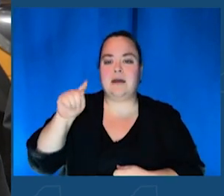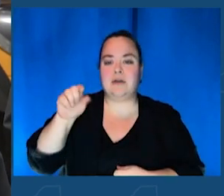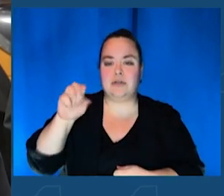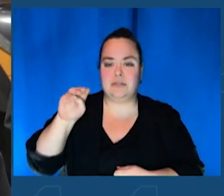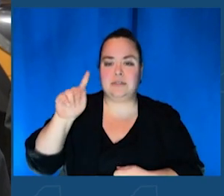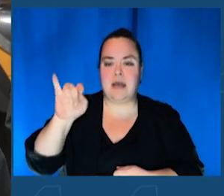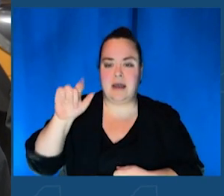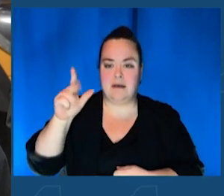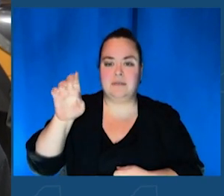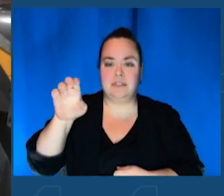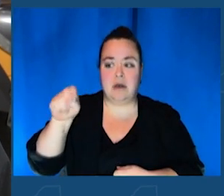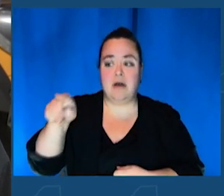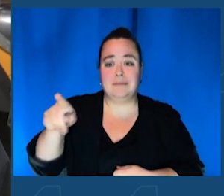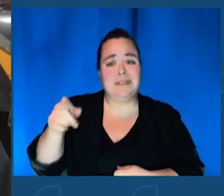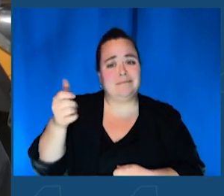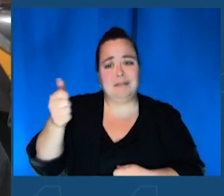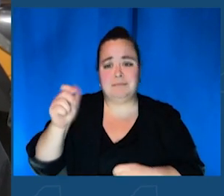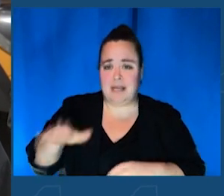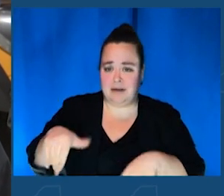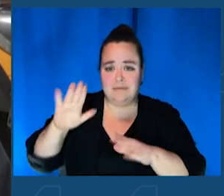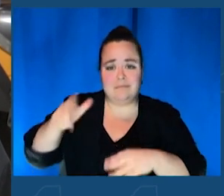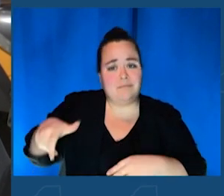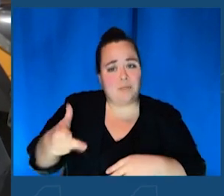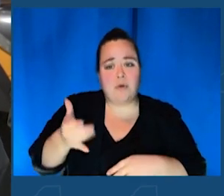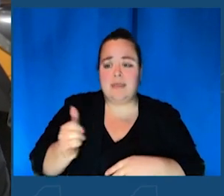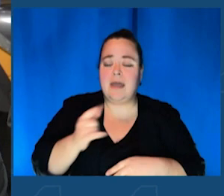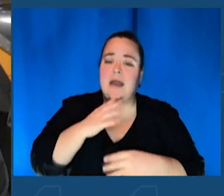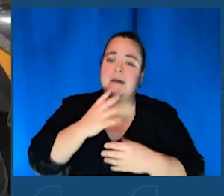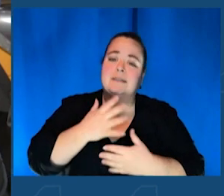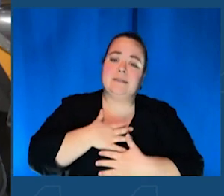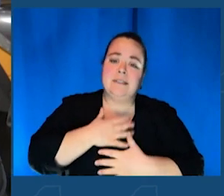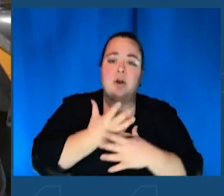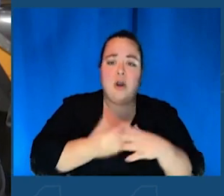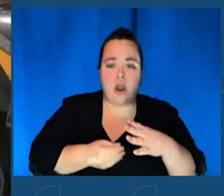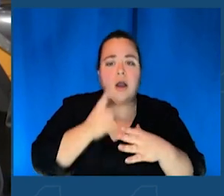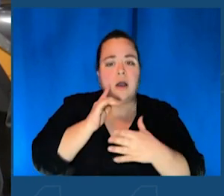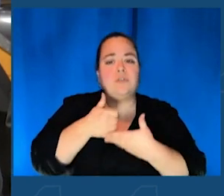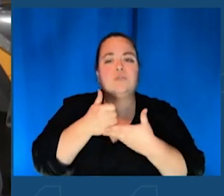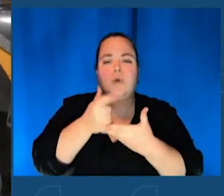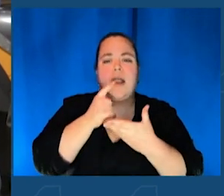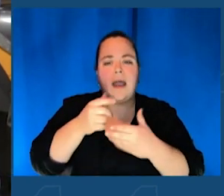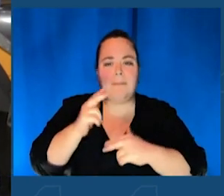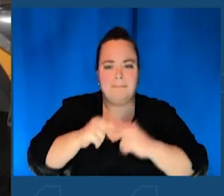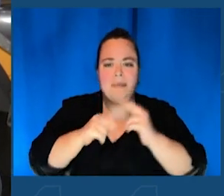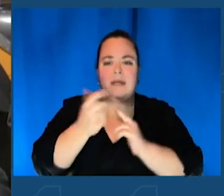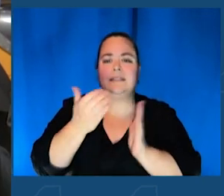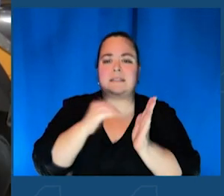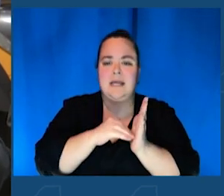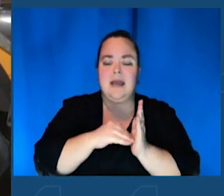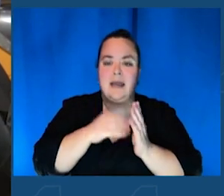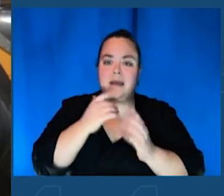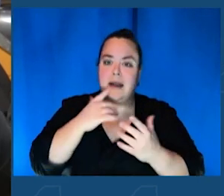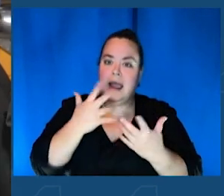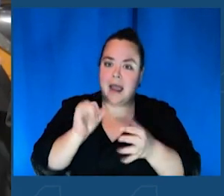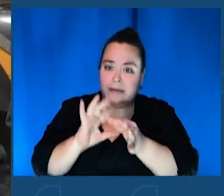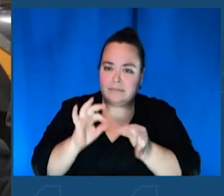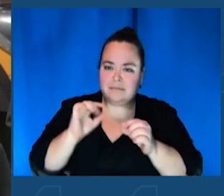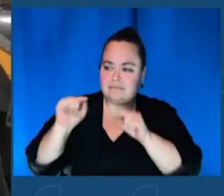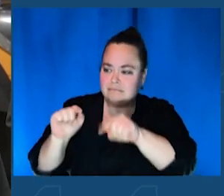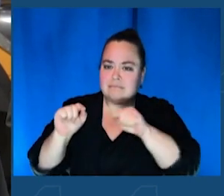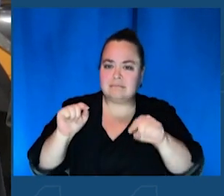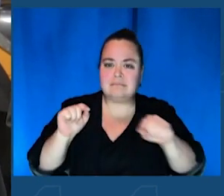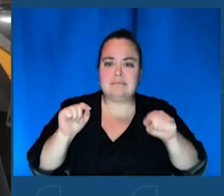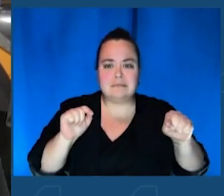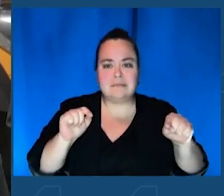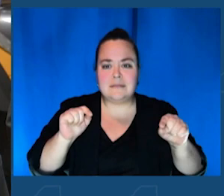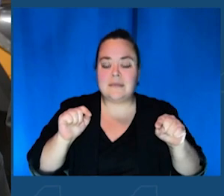also bowled there often, so it's a loss, but we're going to help them rebuild, and that's important to us. So this is something we just want to point out. Despite the fact that we